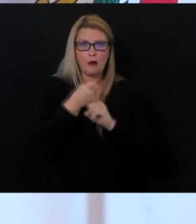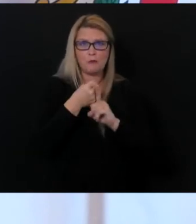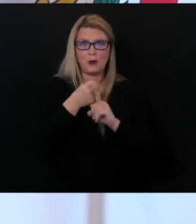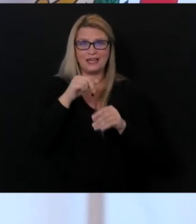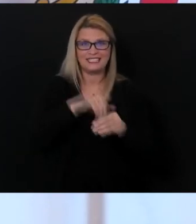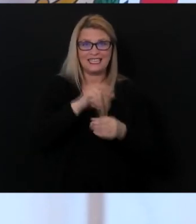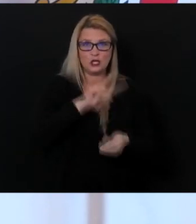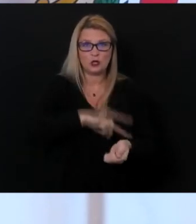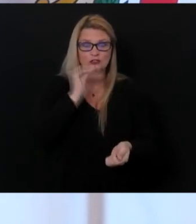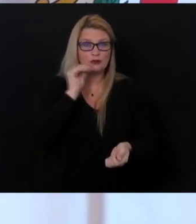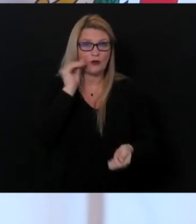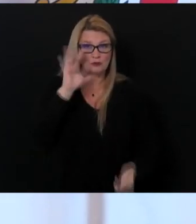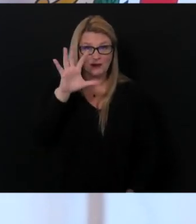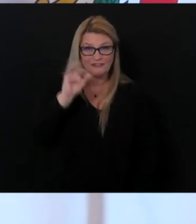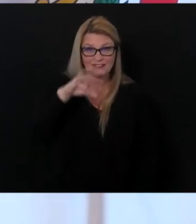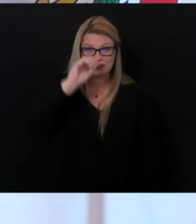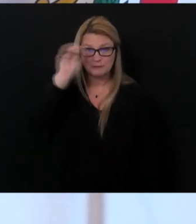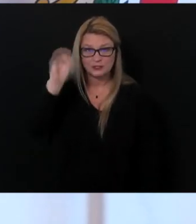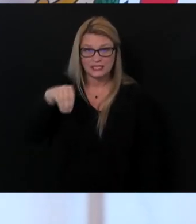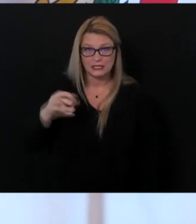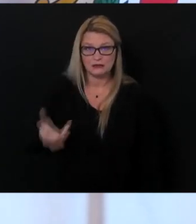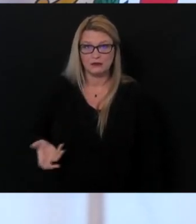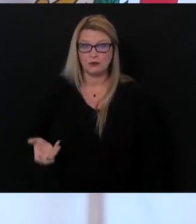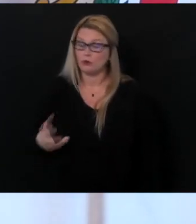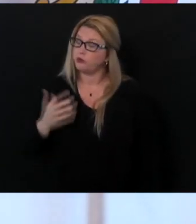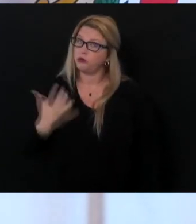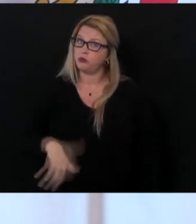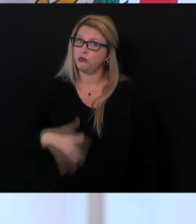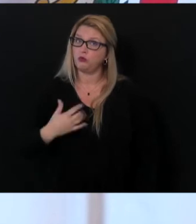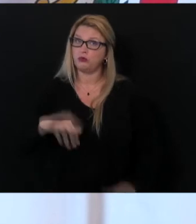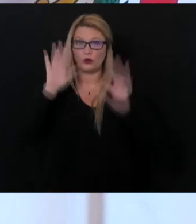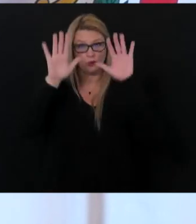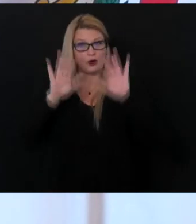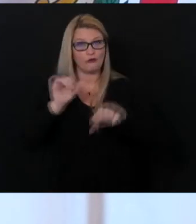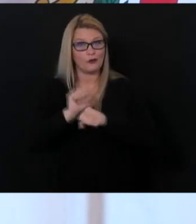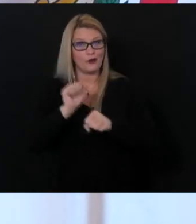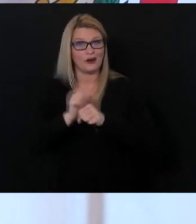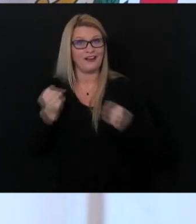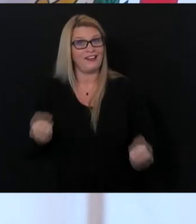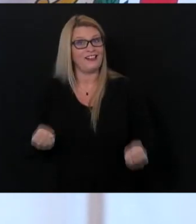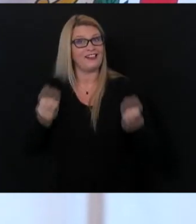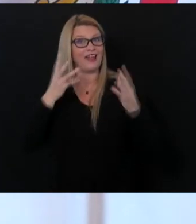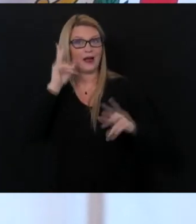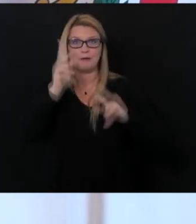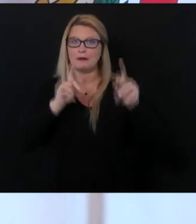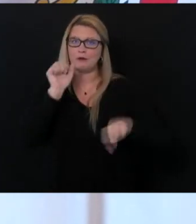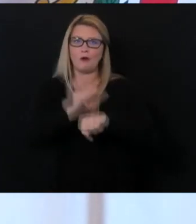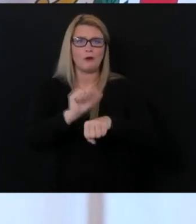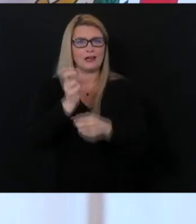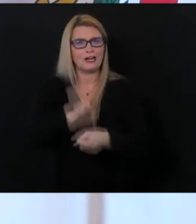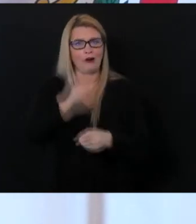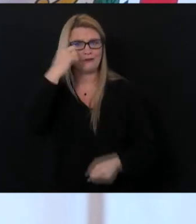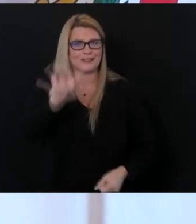by 50%. It's great work. A lot of people are really pulling the rope here.